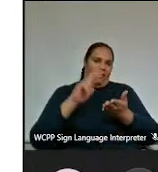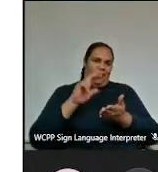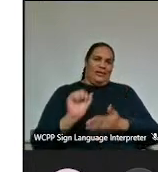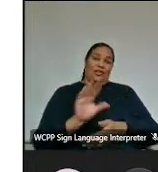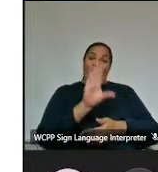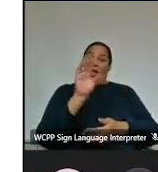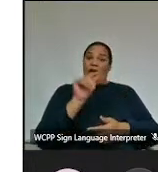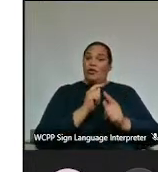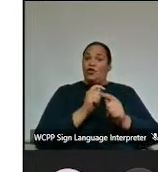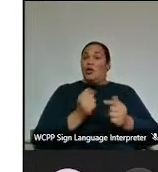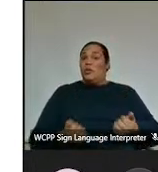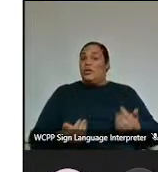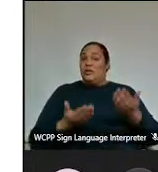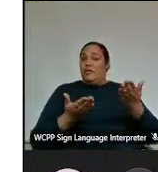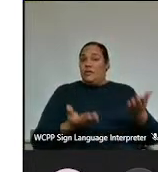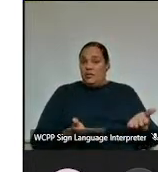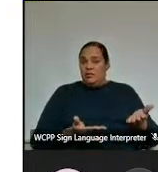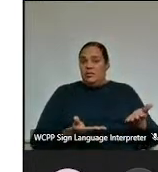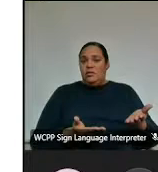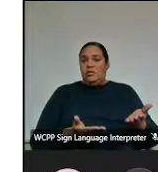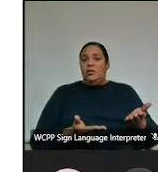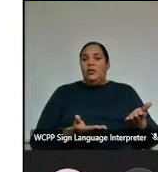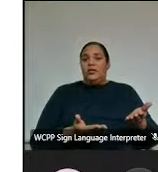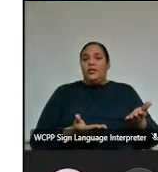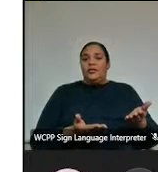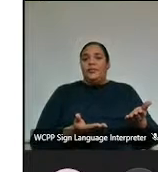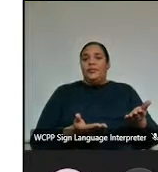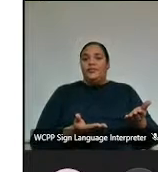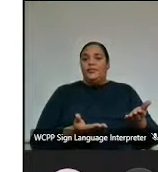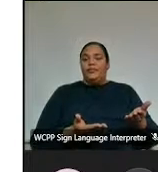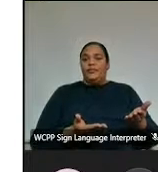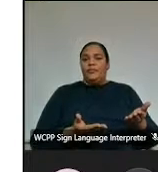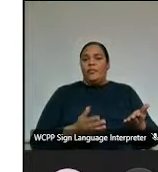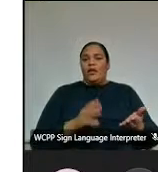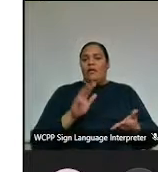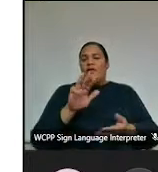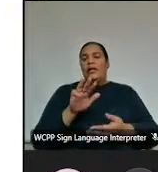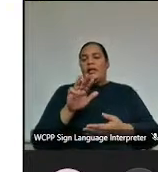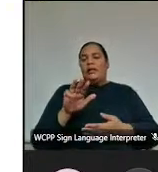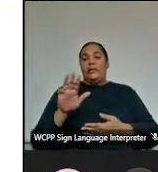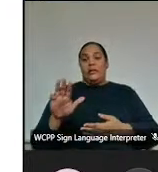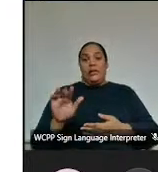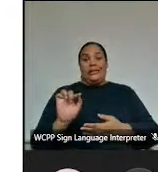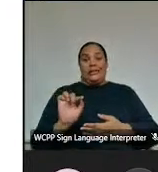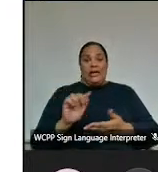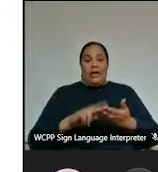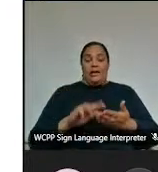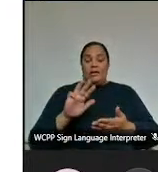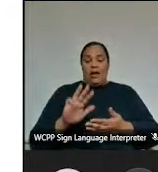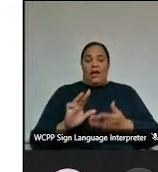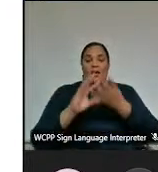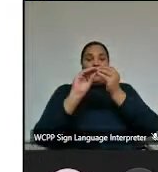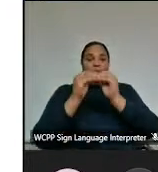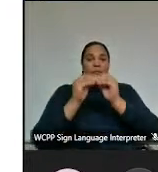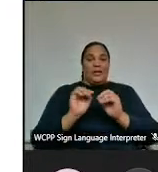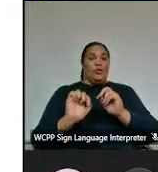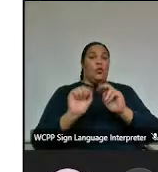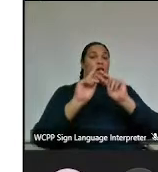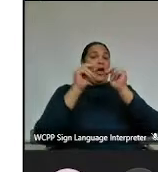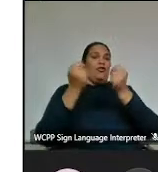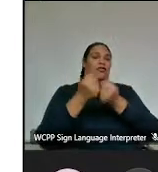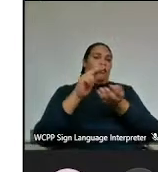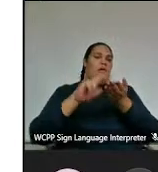Africa Transport Services Act 9 of 1989 and its amendments. This is a national act